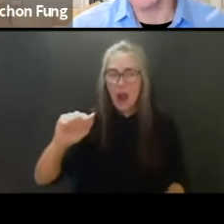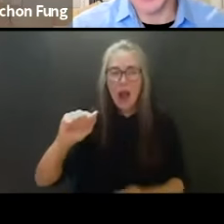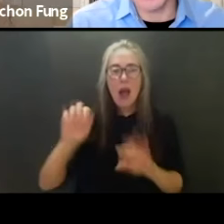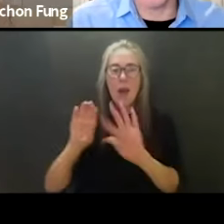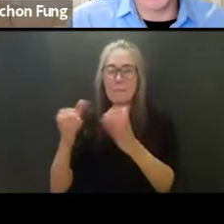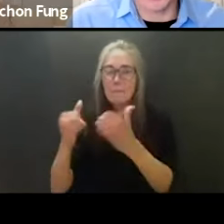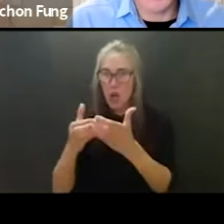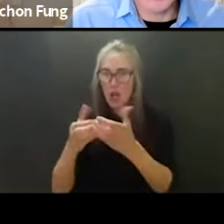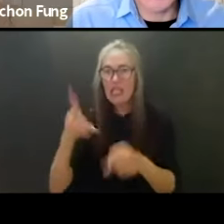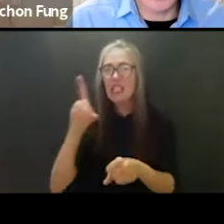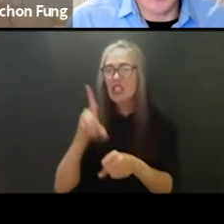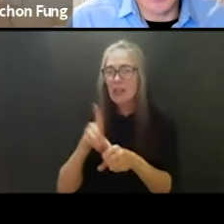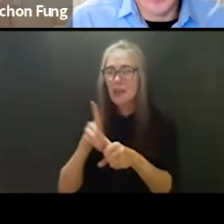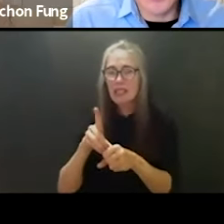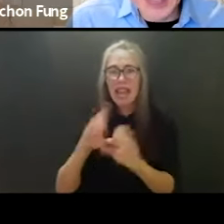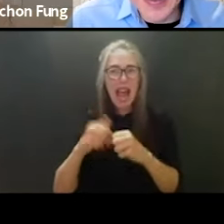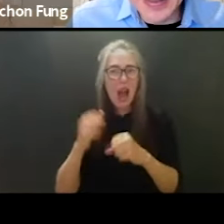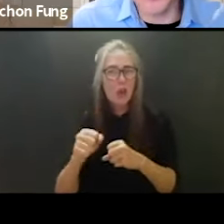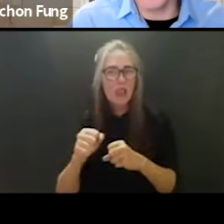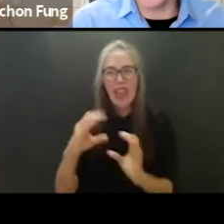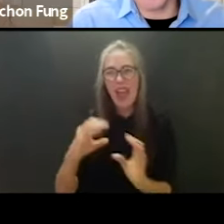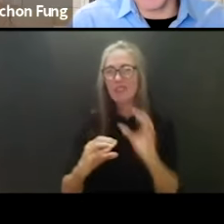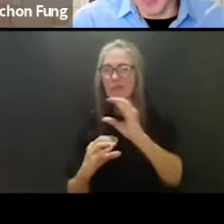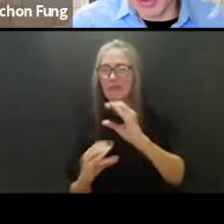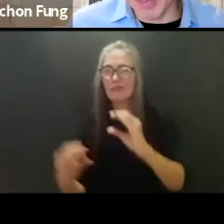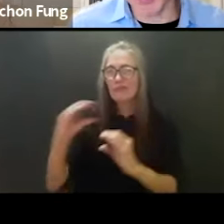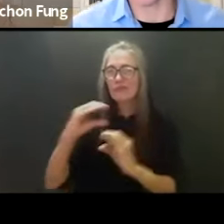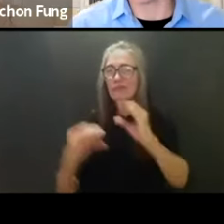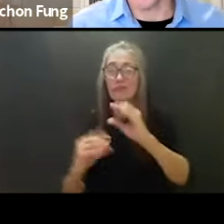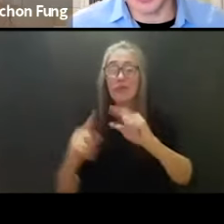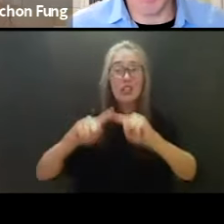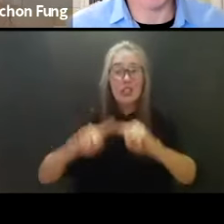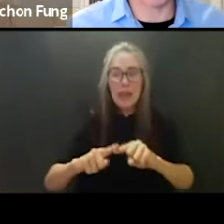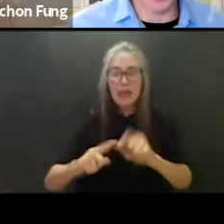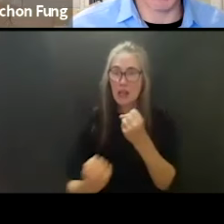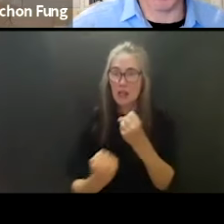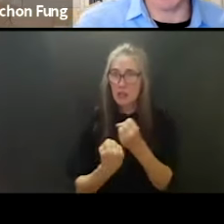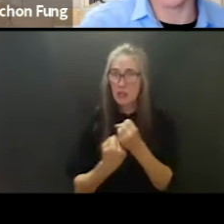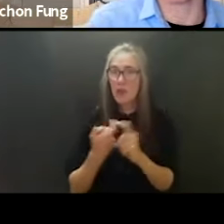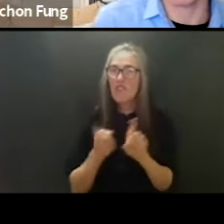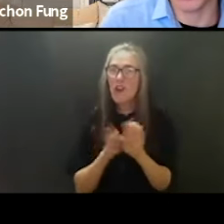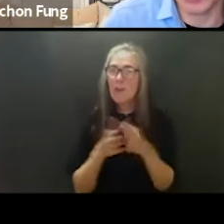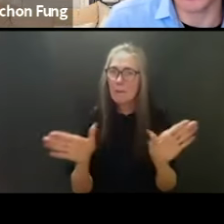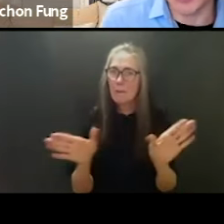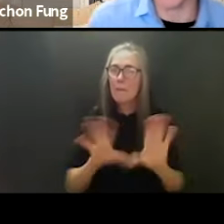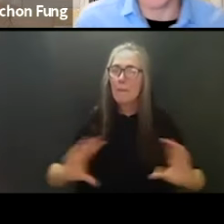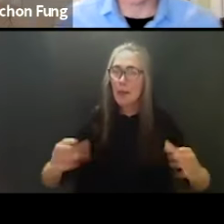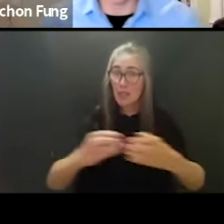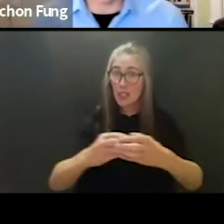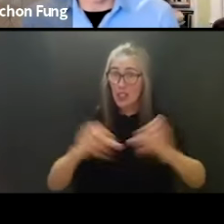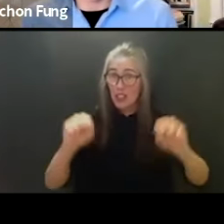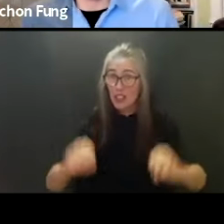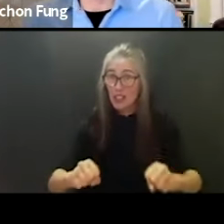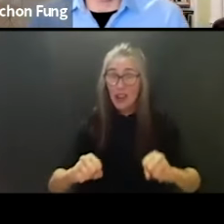really be able to get influence over the party proportionate to their popular support and what can you have